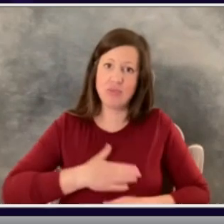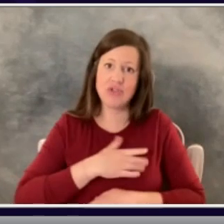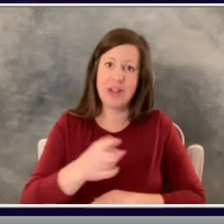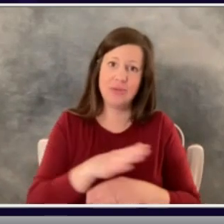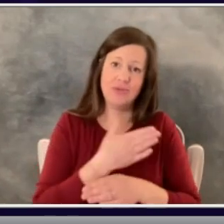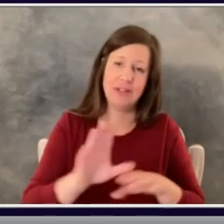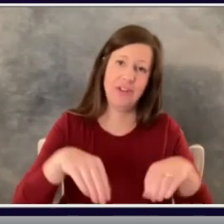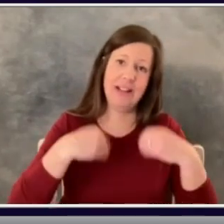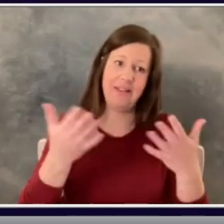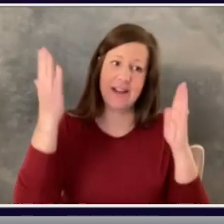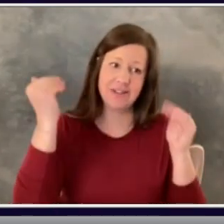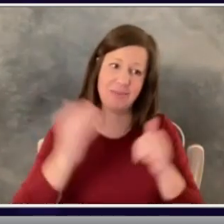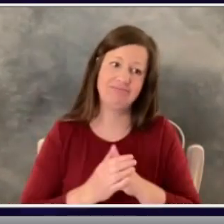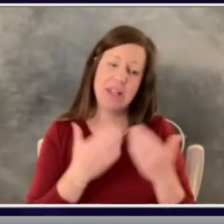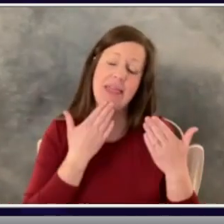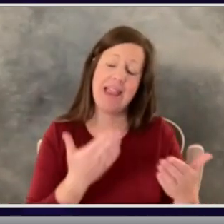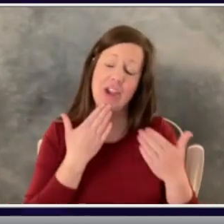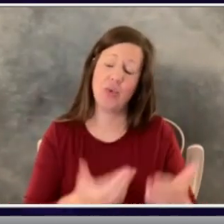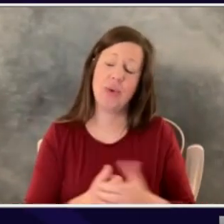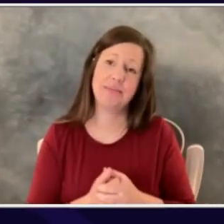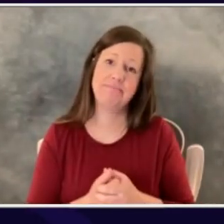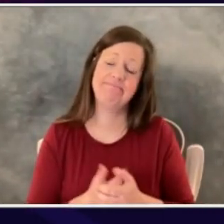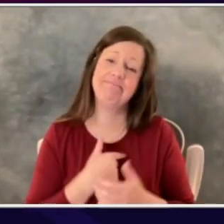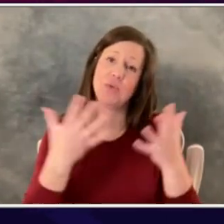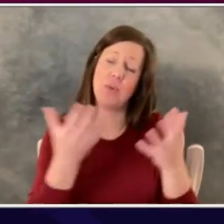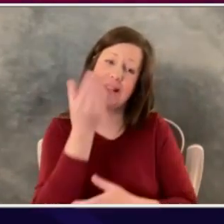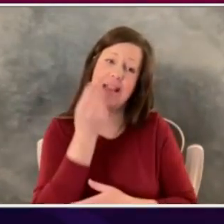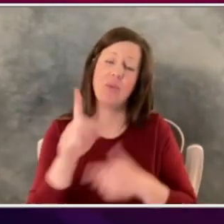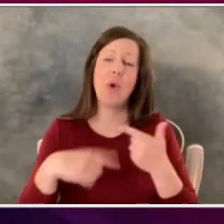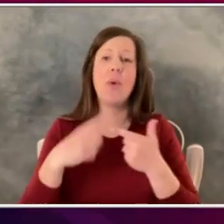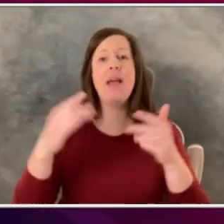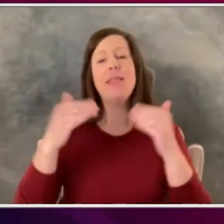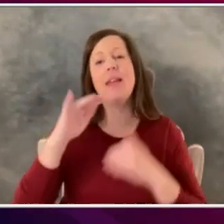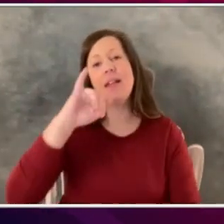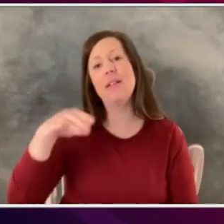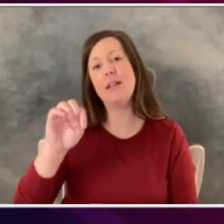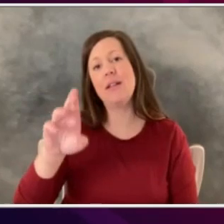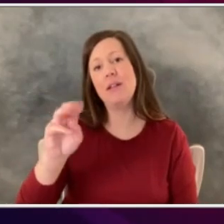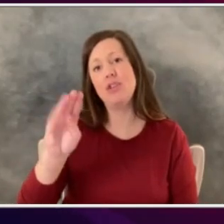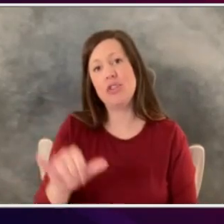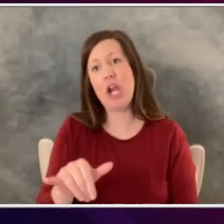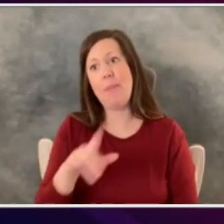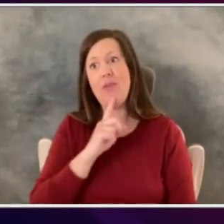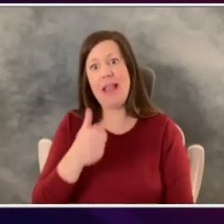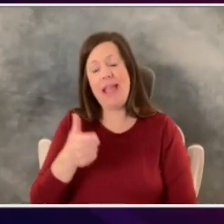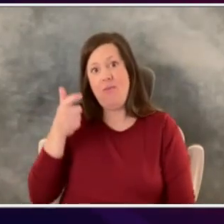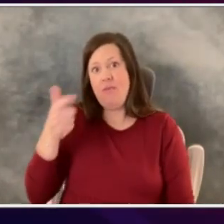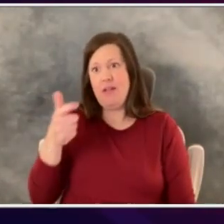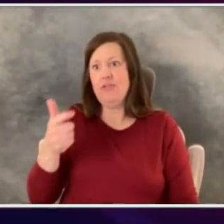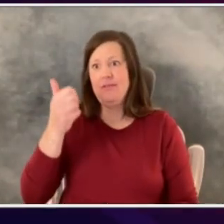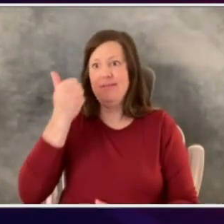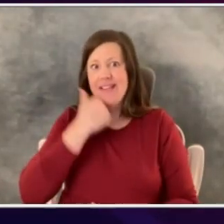you. So I wanted to let you know that. And then Jeremy, who is a very faithful viewer of the Morning Medical Update and